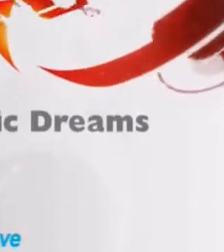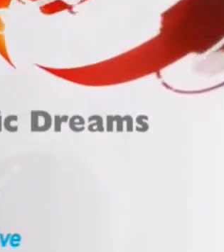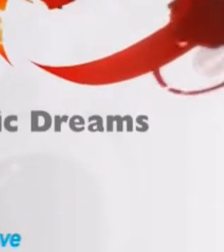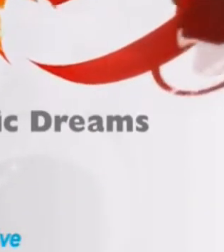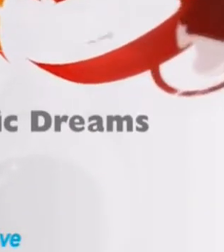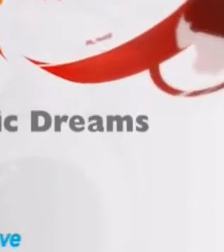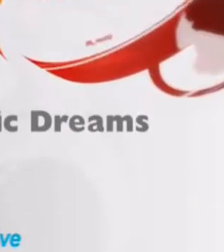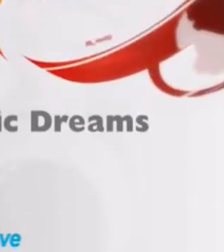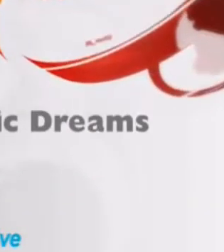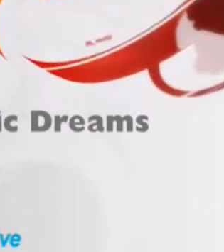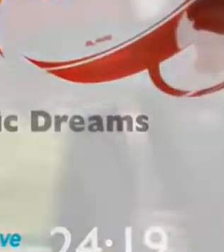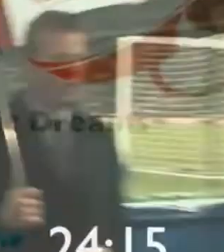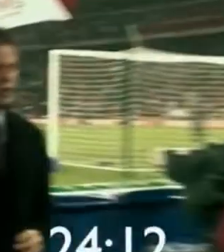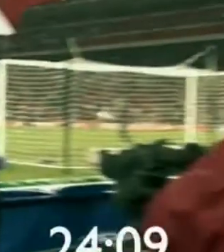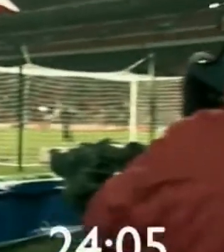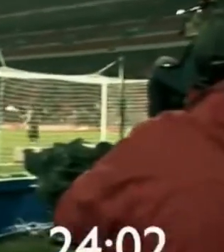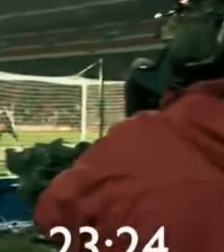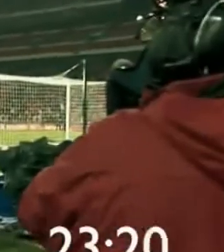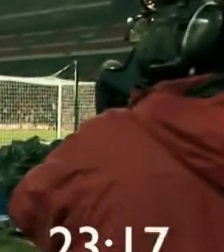bbc.co.uk/2012.